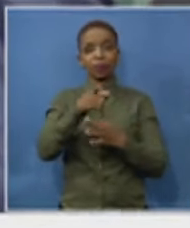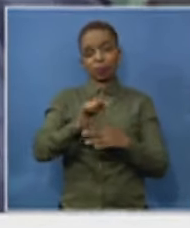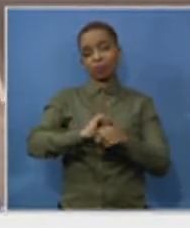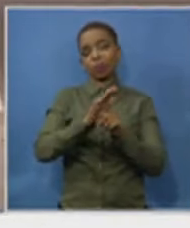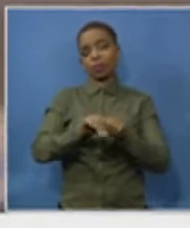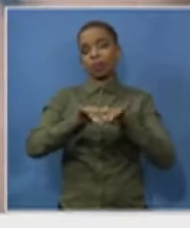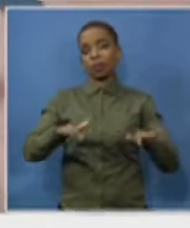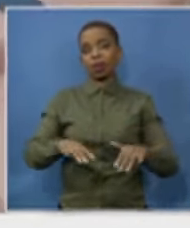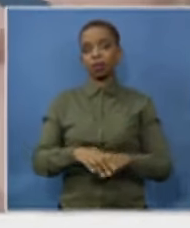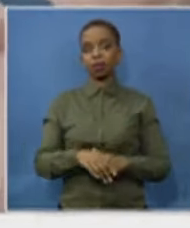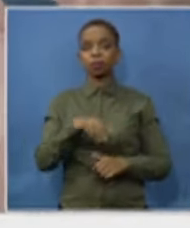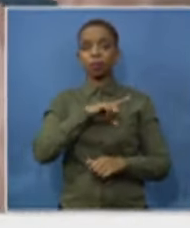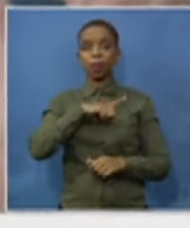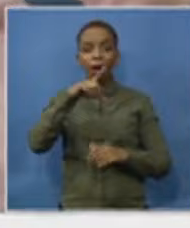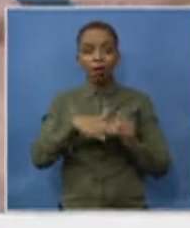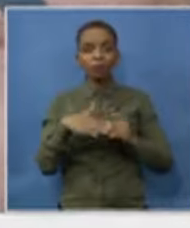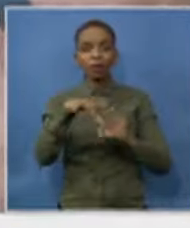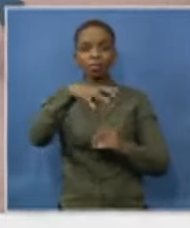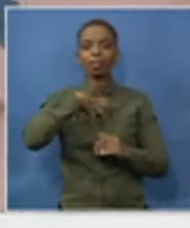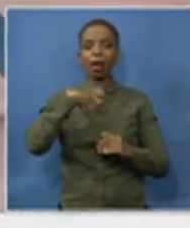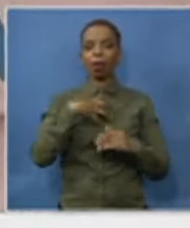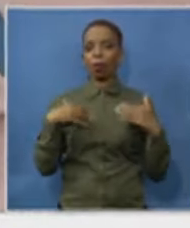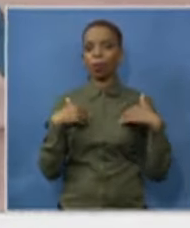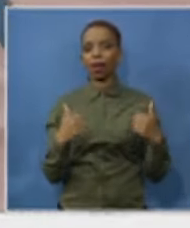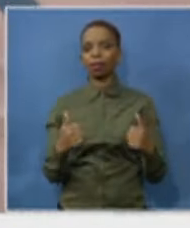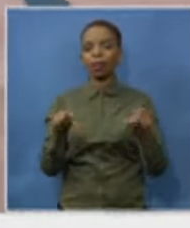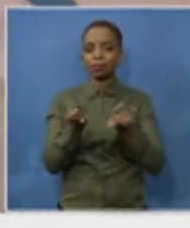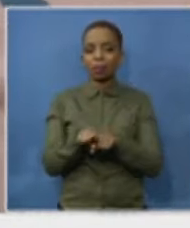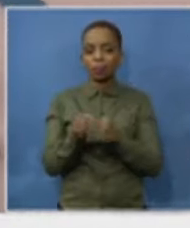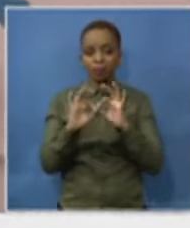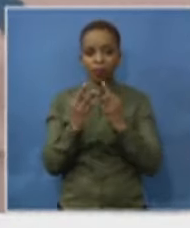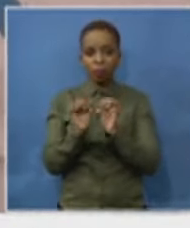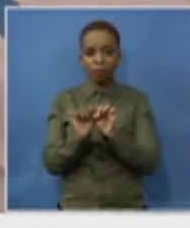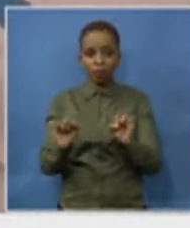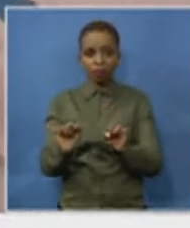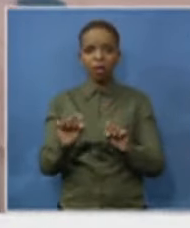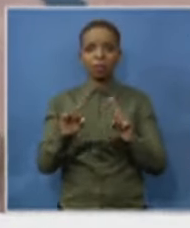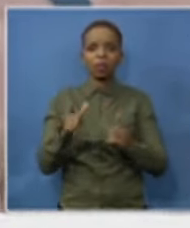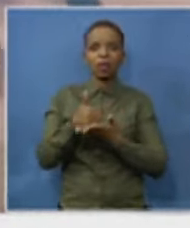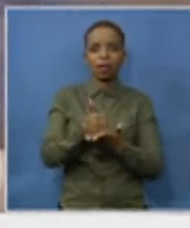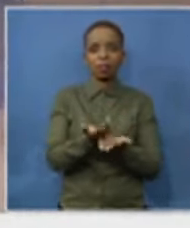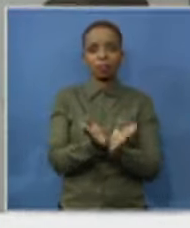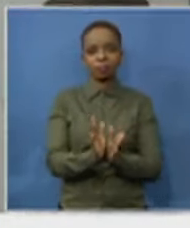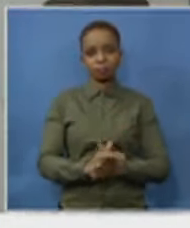own health and that of their families to help save the lives of others.